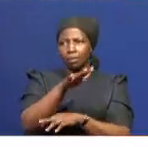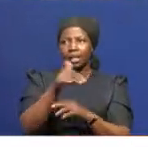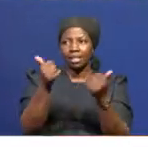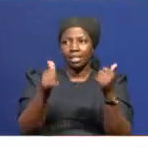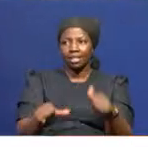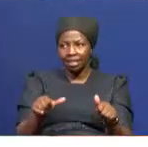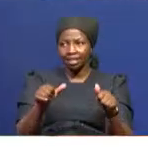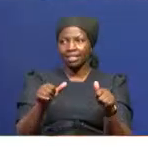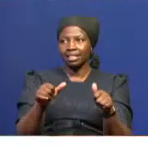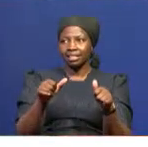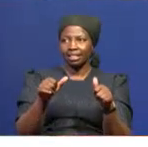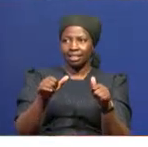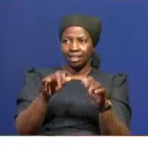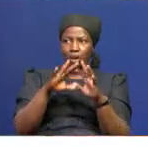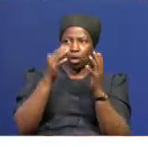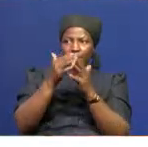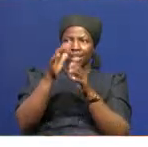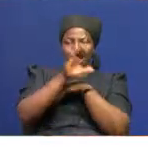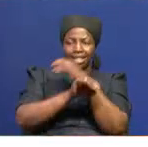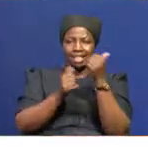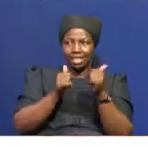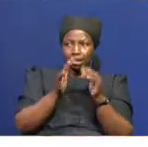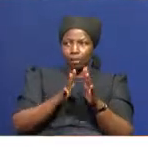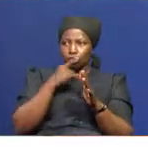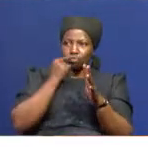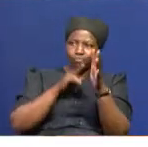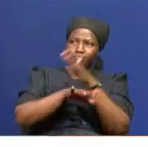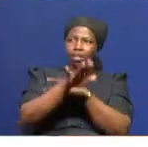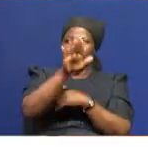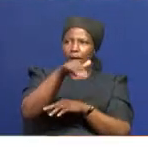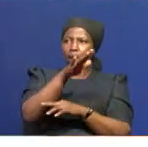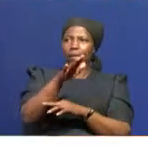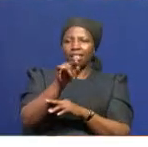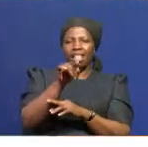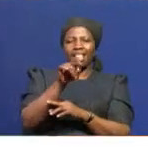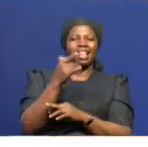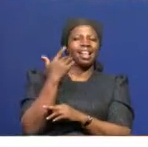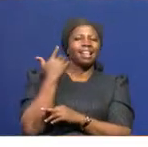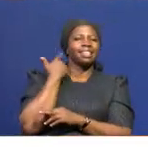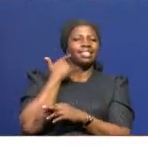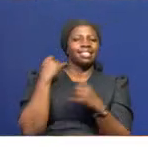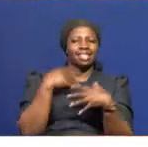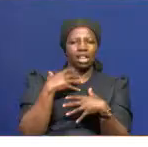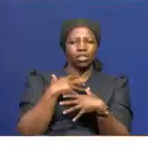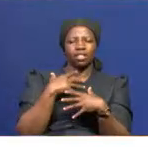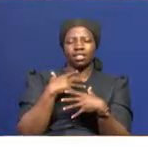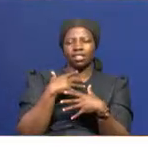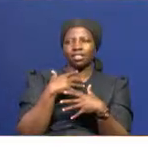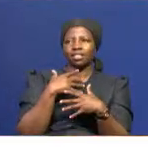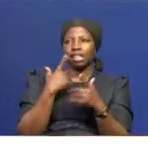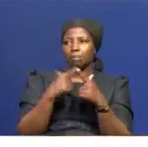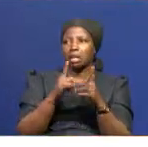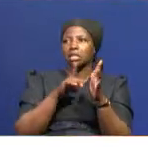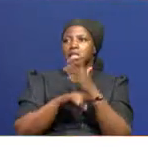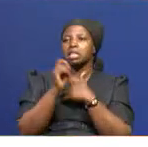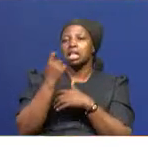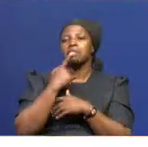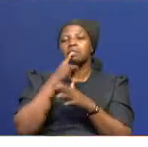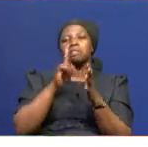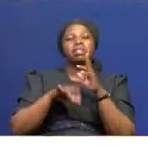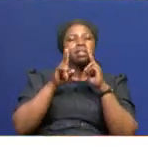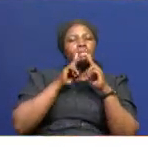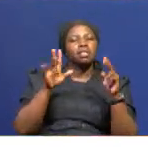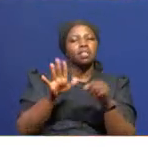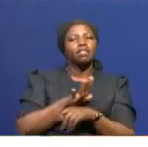anybody who invaded parliament would have been called a terrorist, straight, in many countries. But here in Kenya, we are still saying peaceful protesters invaded